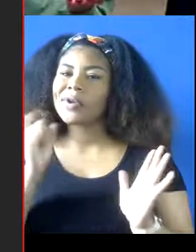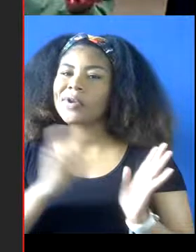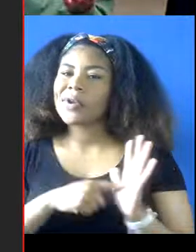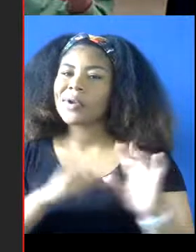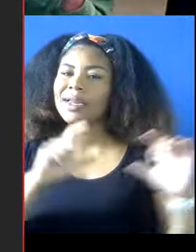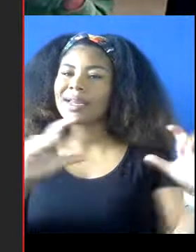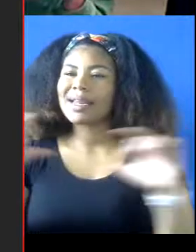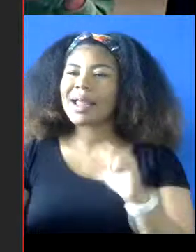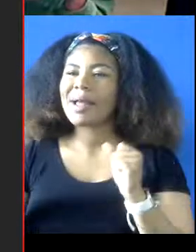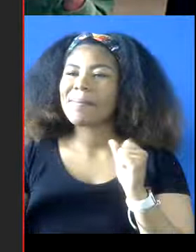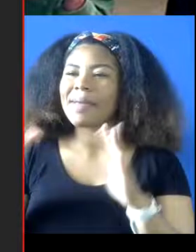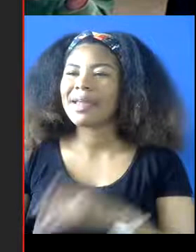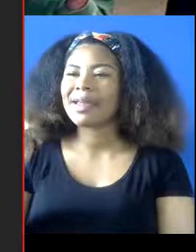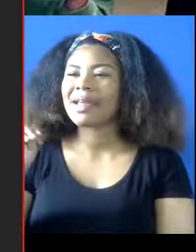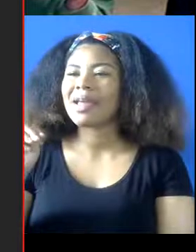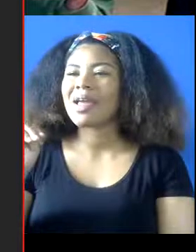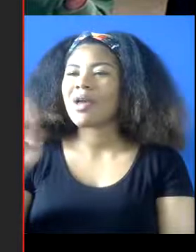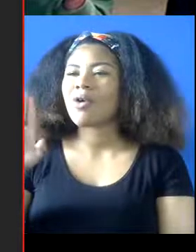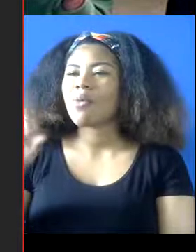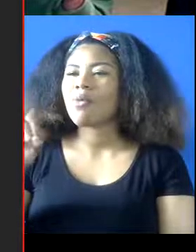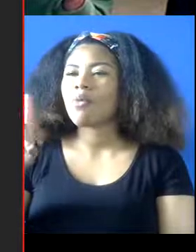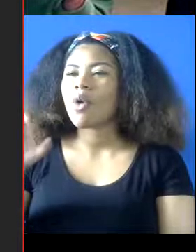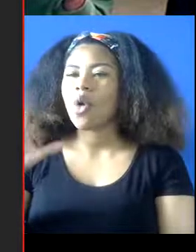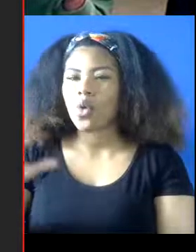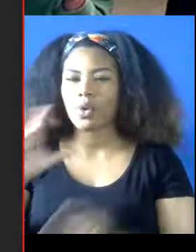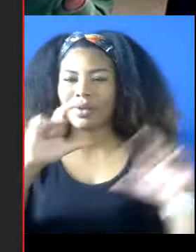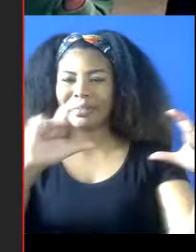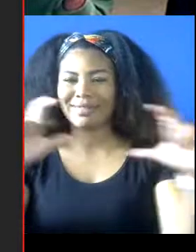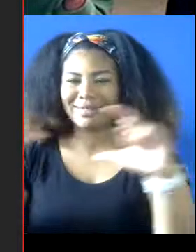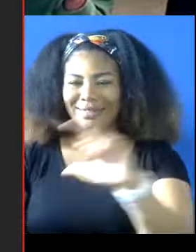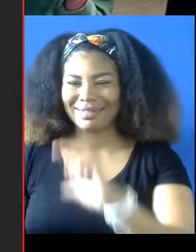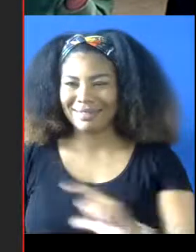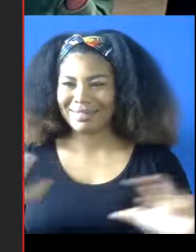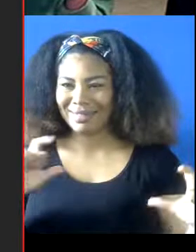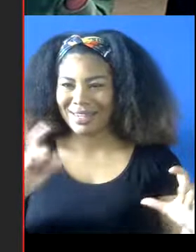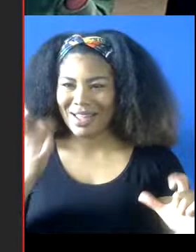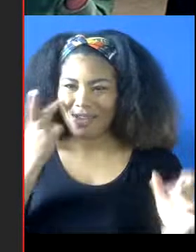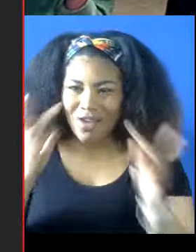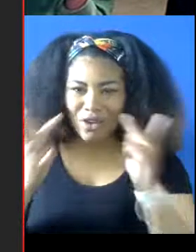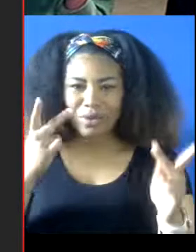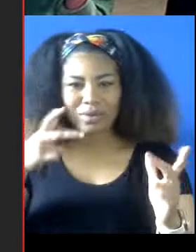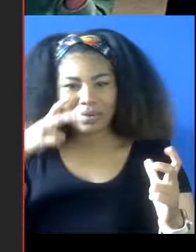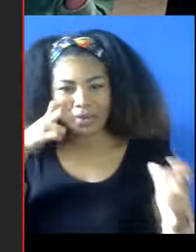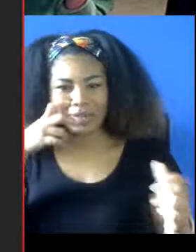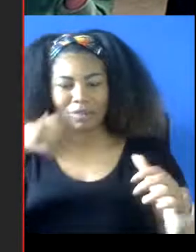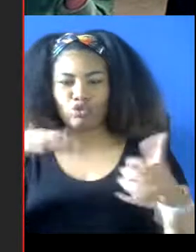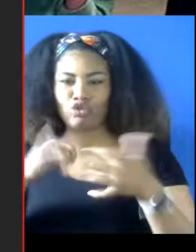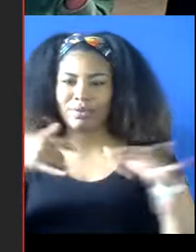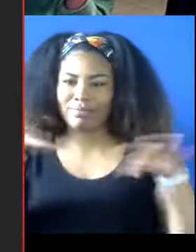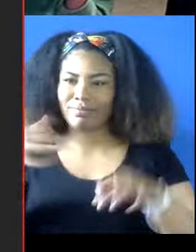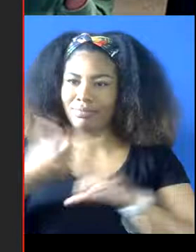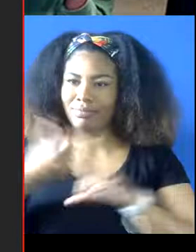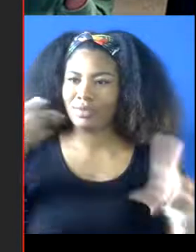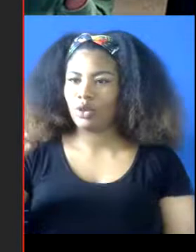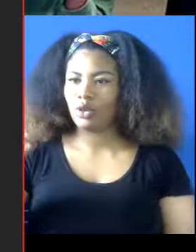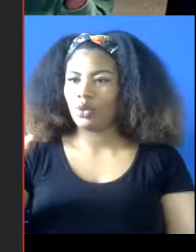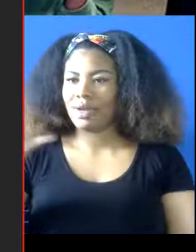by using this graphic to help explain what UDL is.